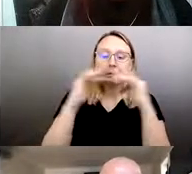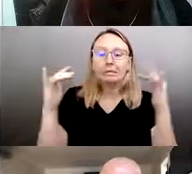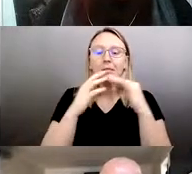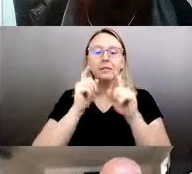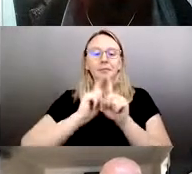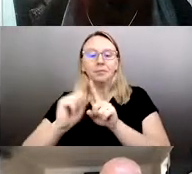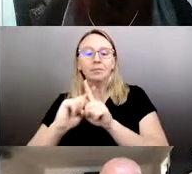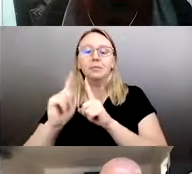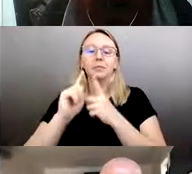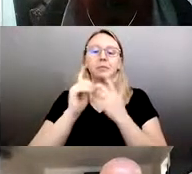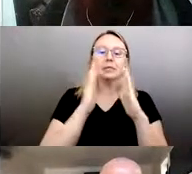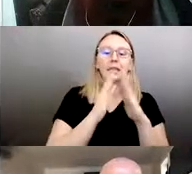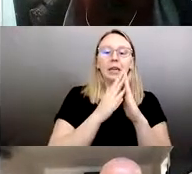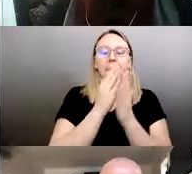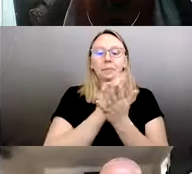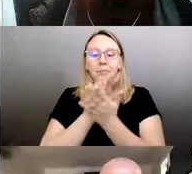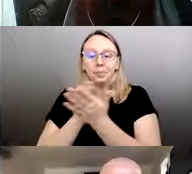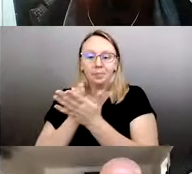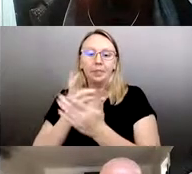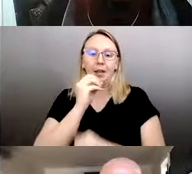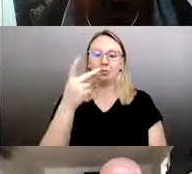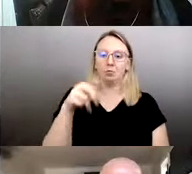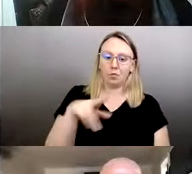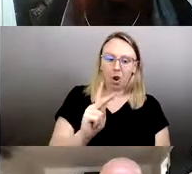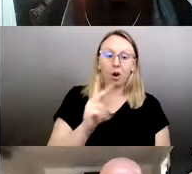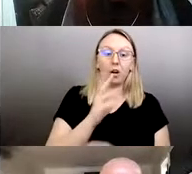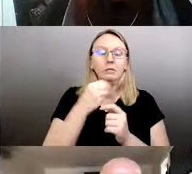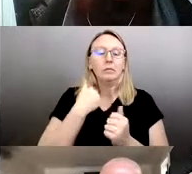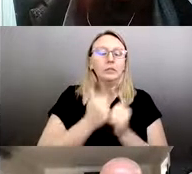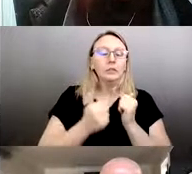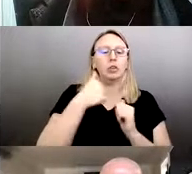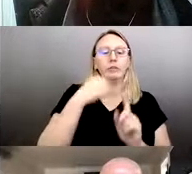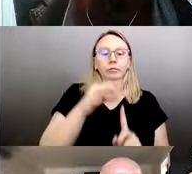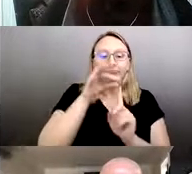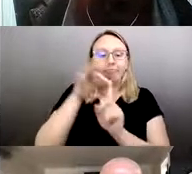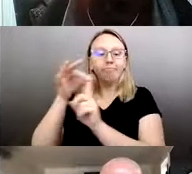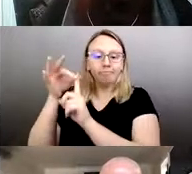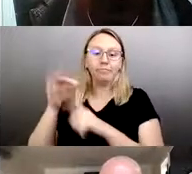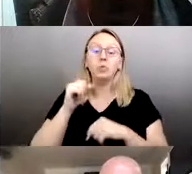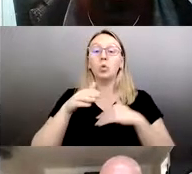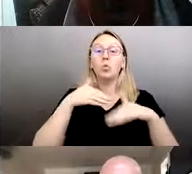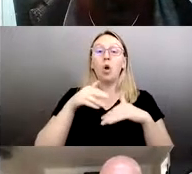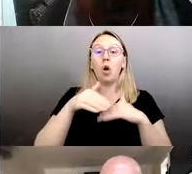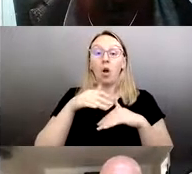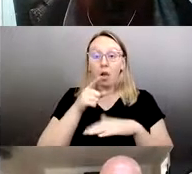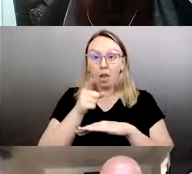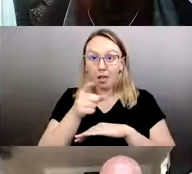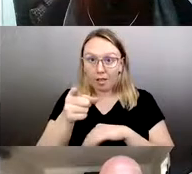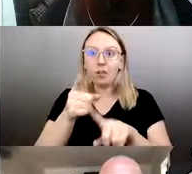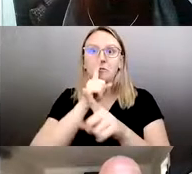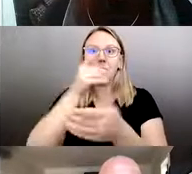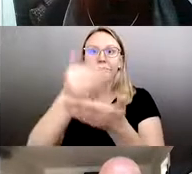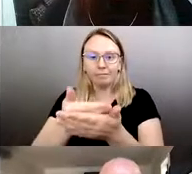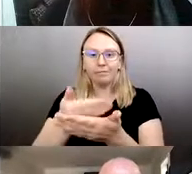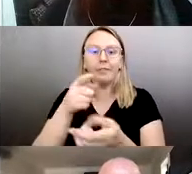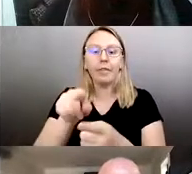with its own distinct character. Walking north up Michigan Avenue from the Art Institute, you will soon encounter Millennium Park, created